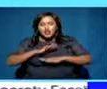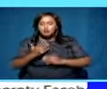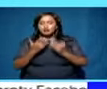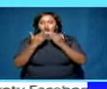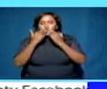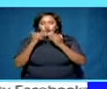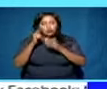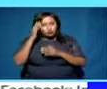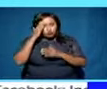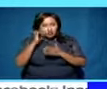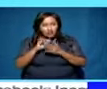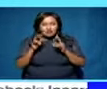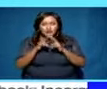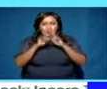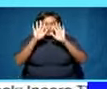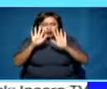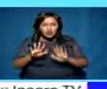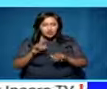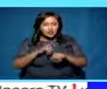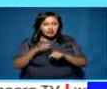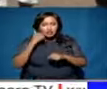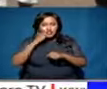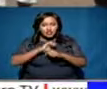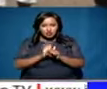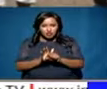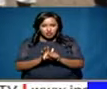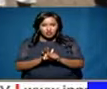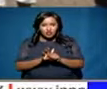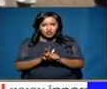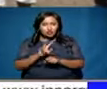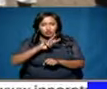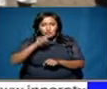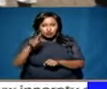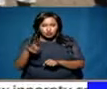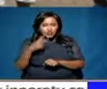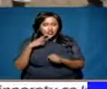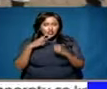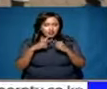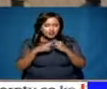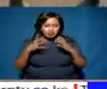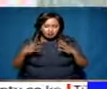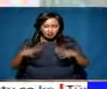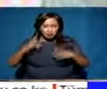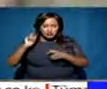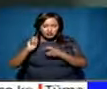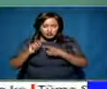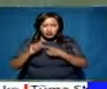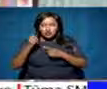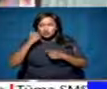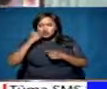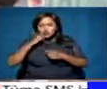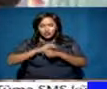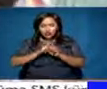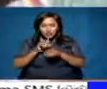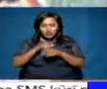very key medicine when it comes to COVID-19. Adu girigiri magana mugwanja na 18 niyo mathimetwo murimu wa COVID-19